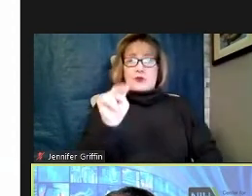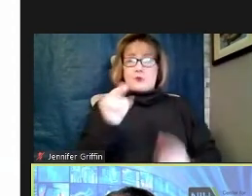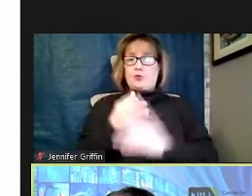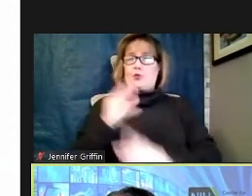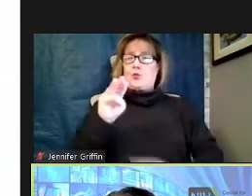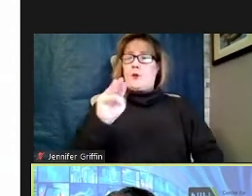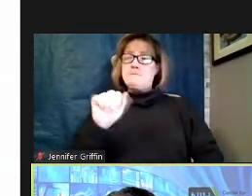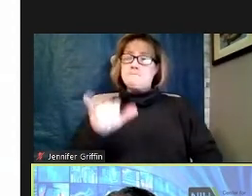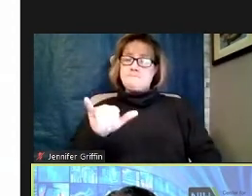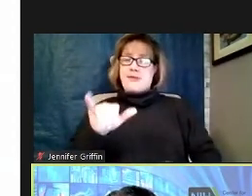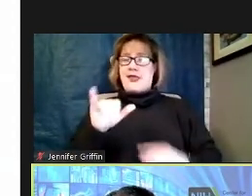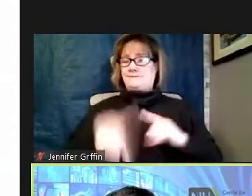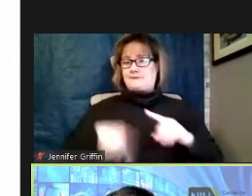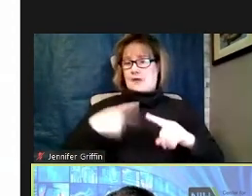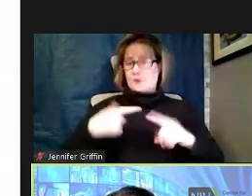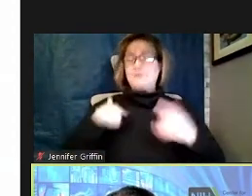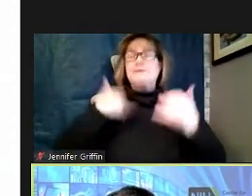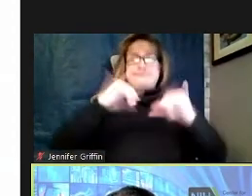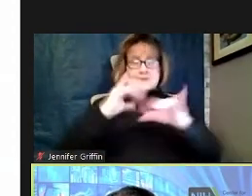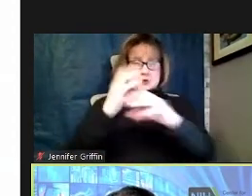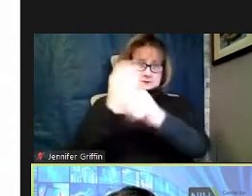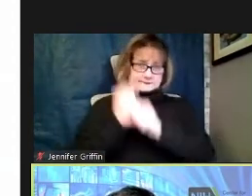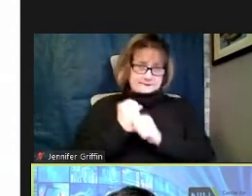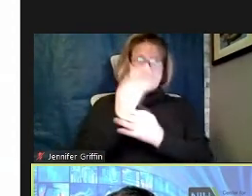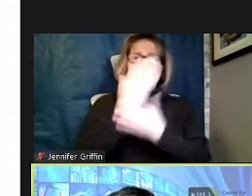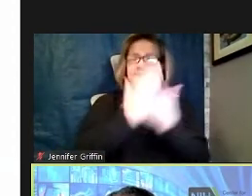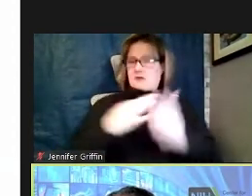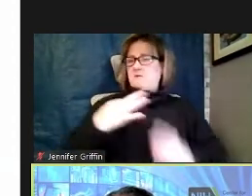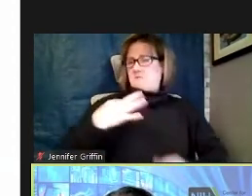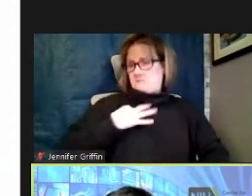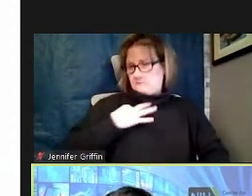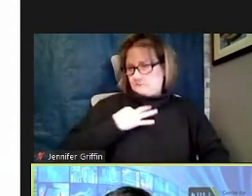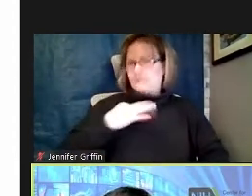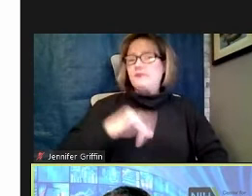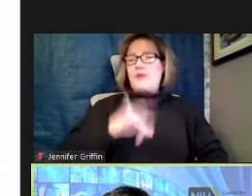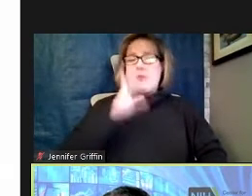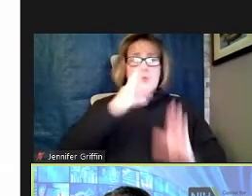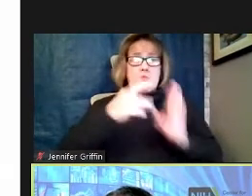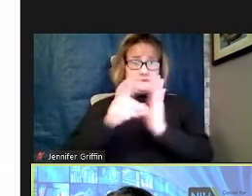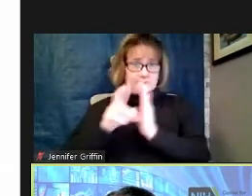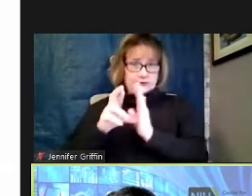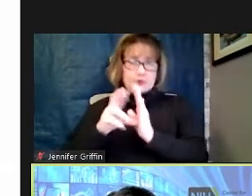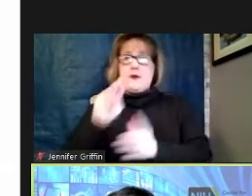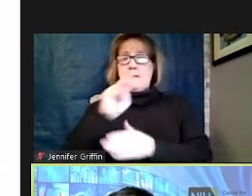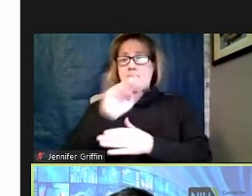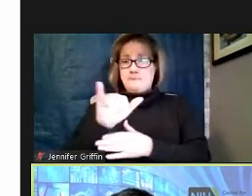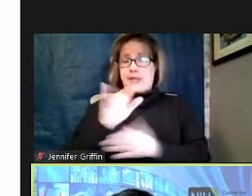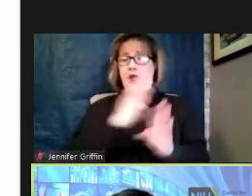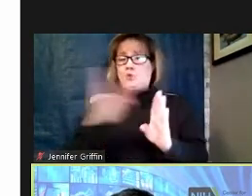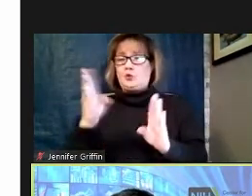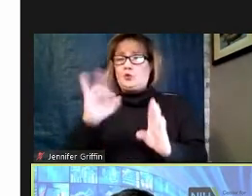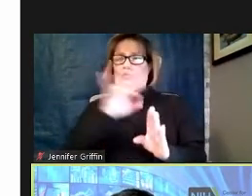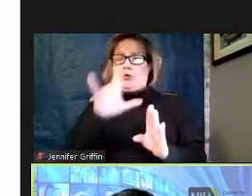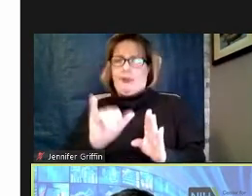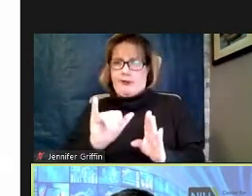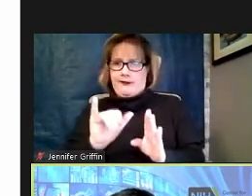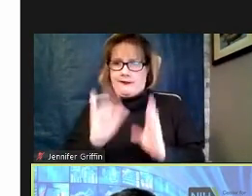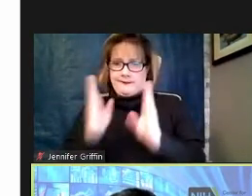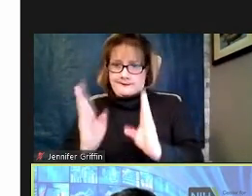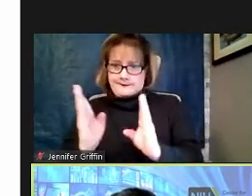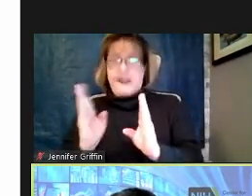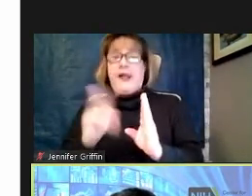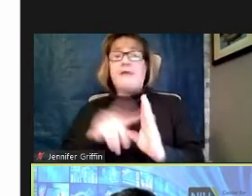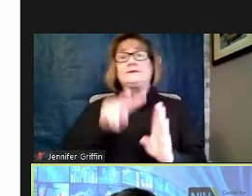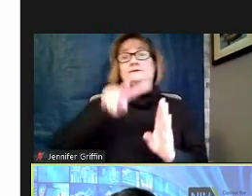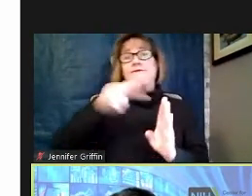May cycle. We're still receiving some applications that will be reviewed from May to July. And then that